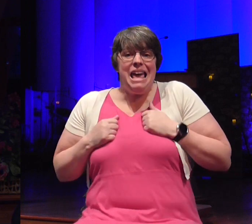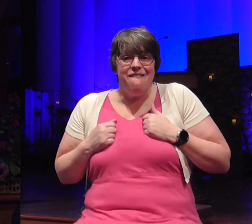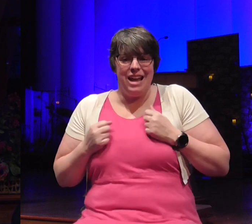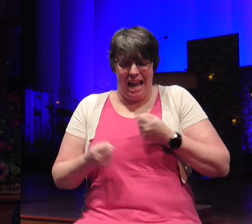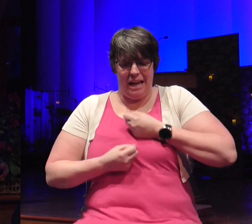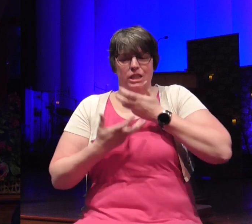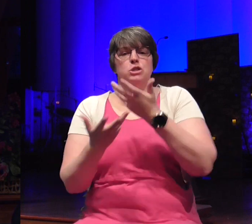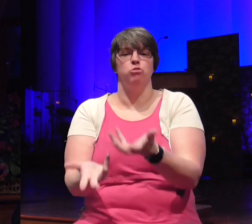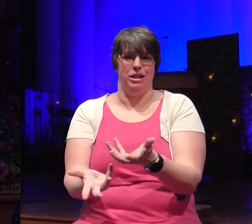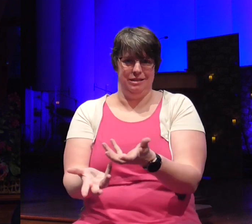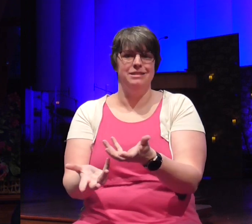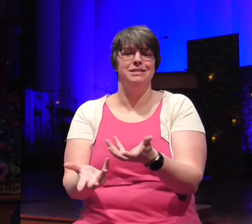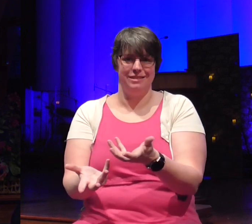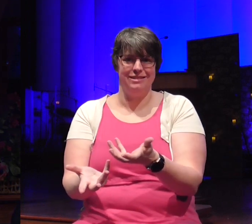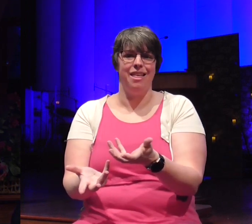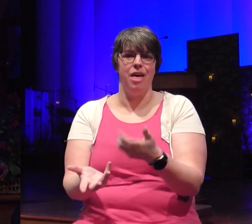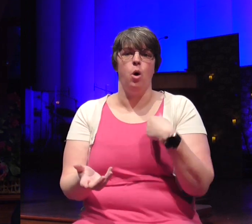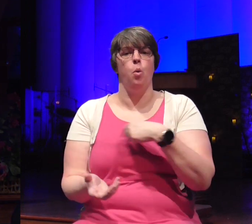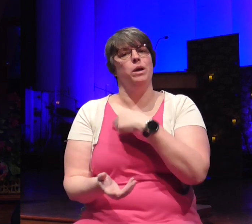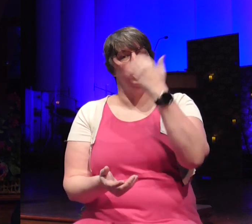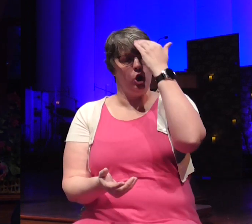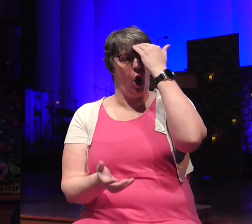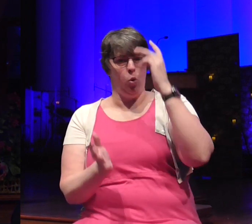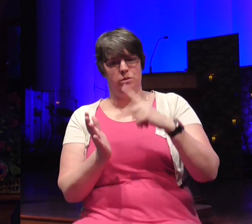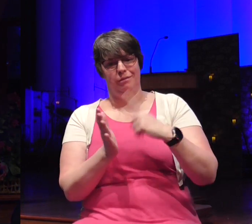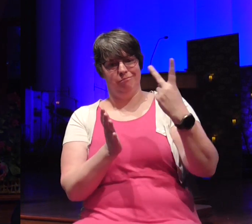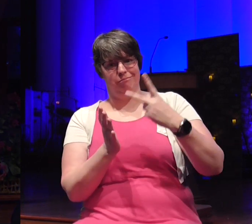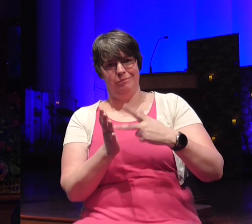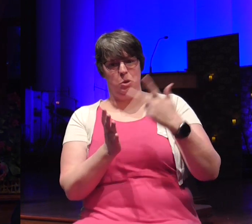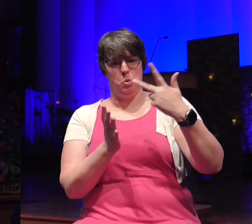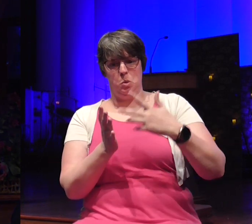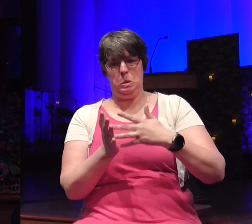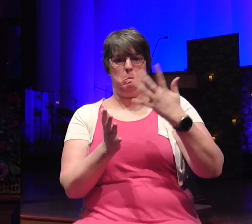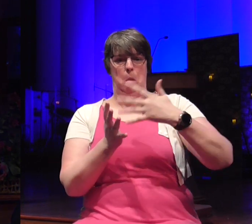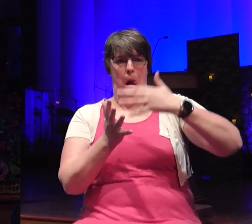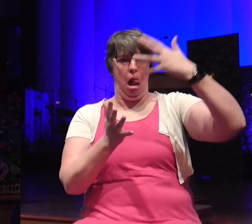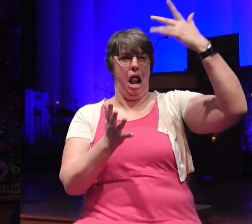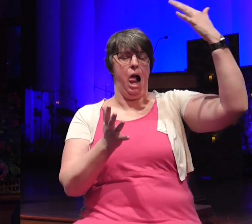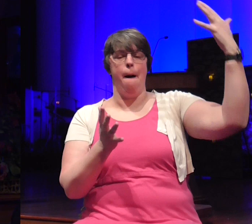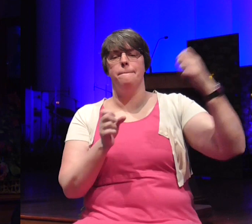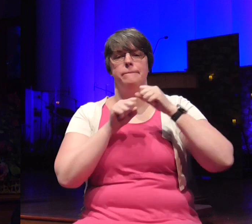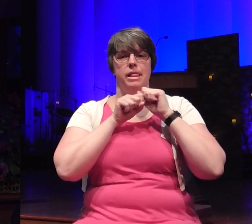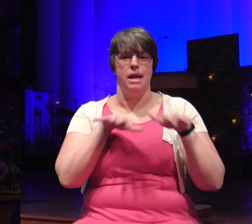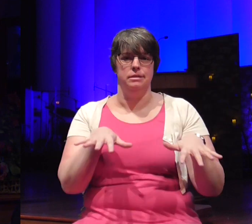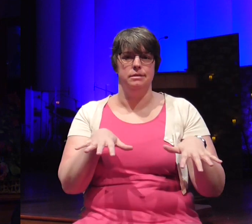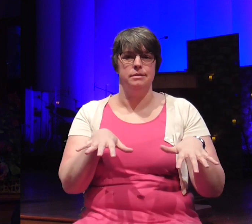it. And we know we're doubly and manifoldly blessed.